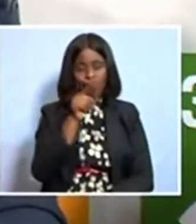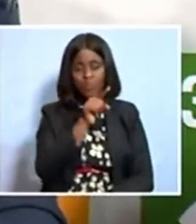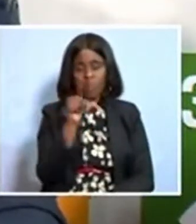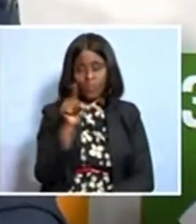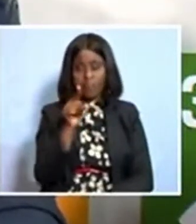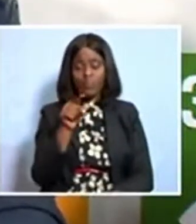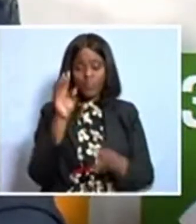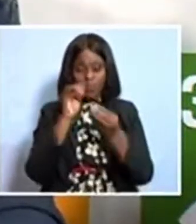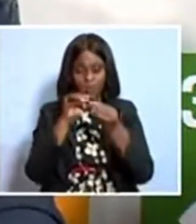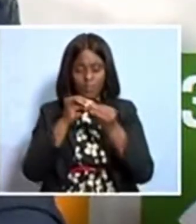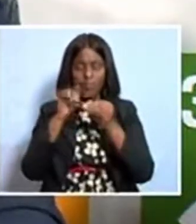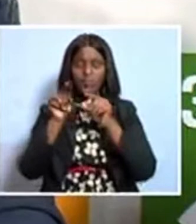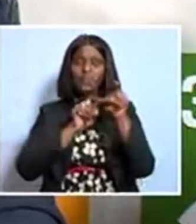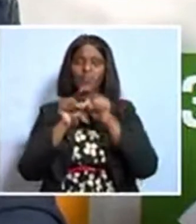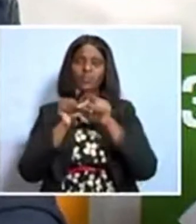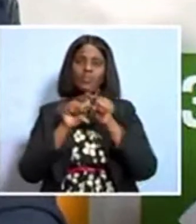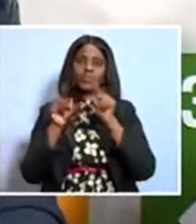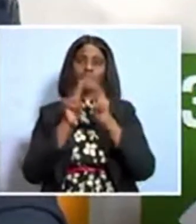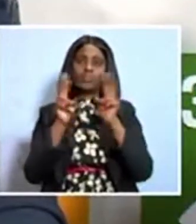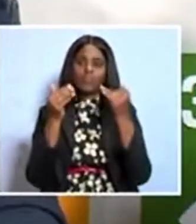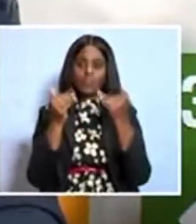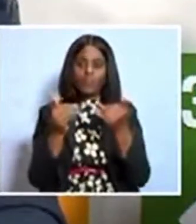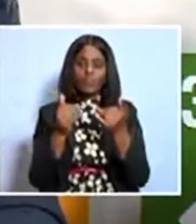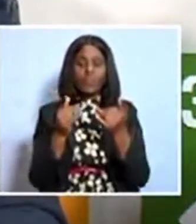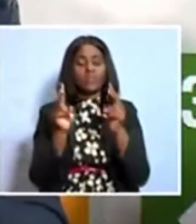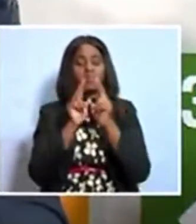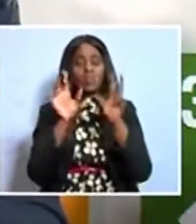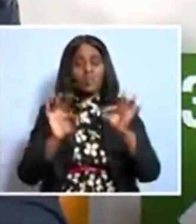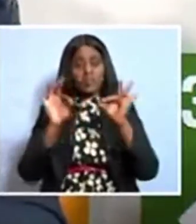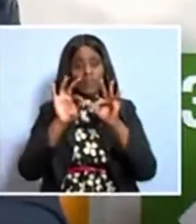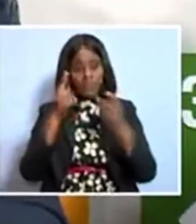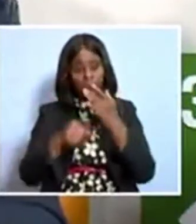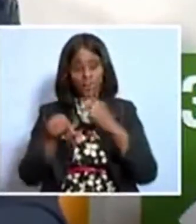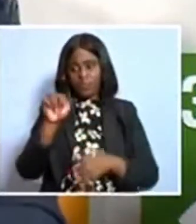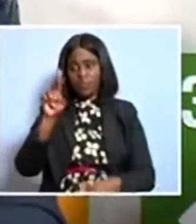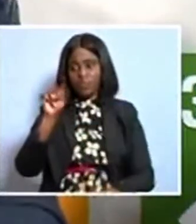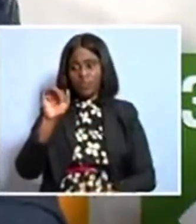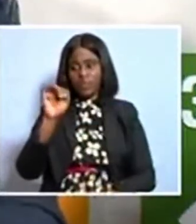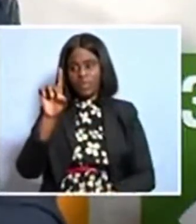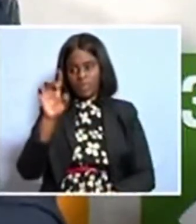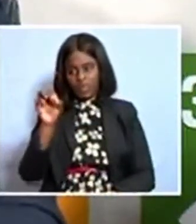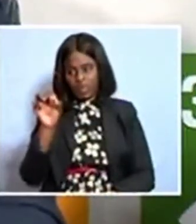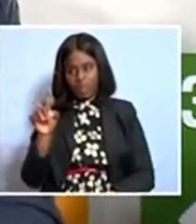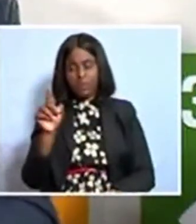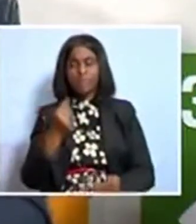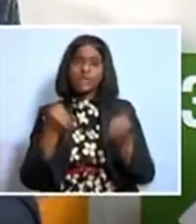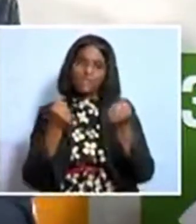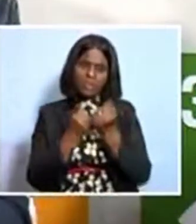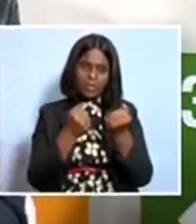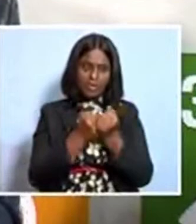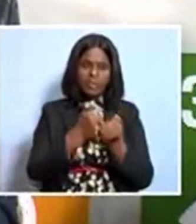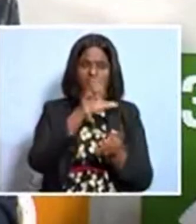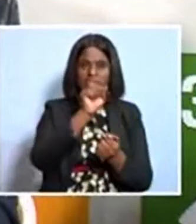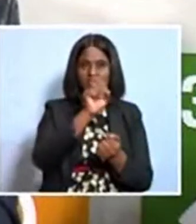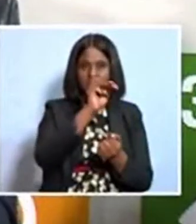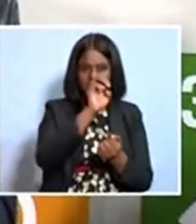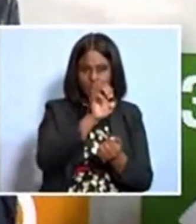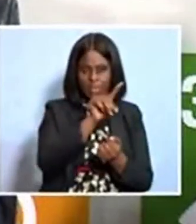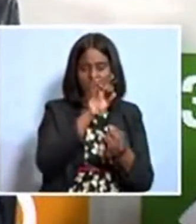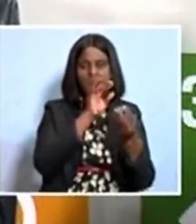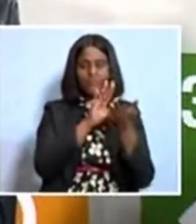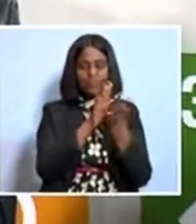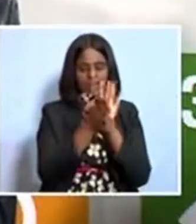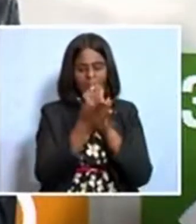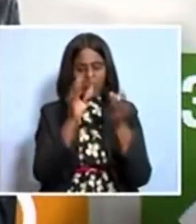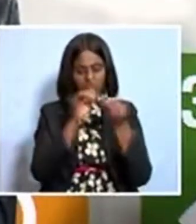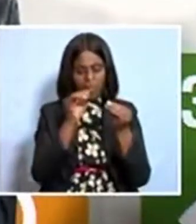be more competitive? So basically, essentially, UNIDO supports SMEs to become more competitive in